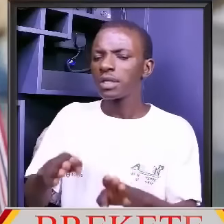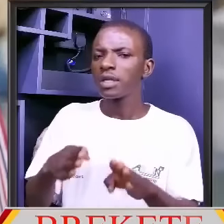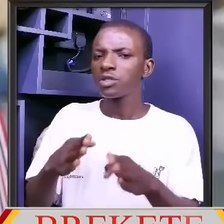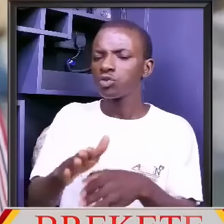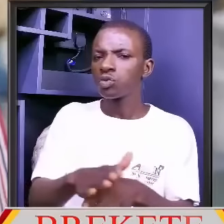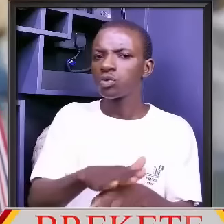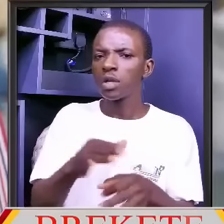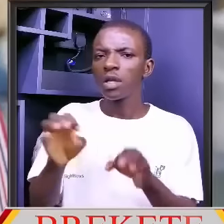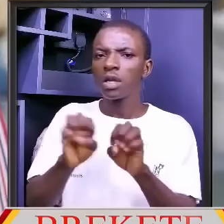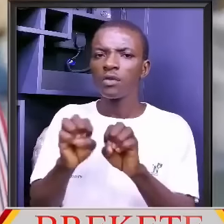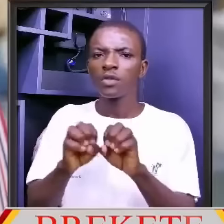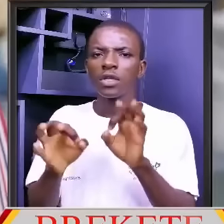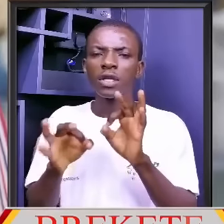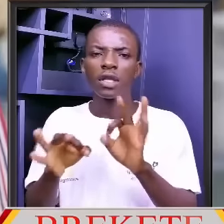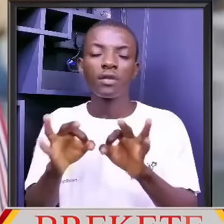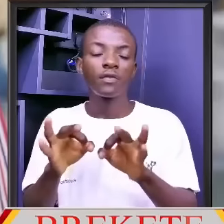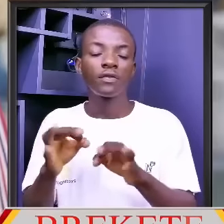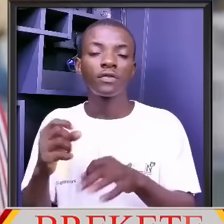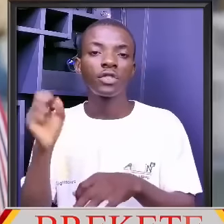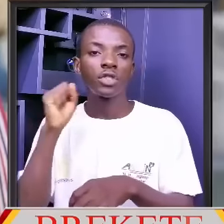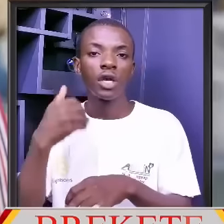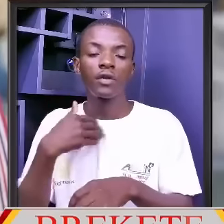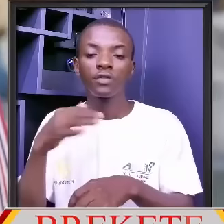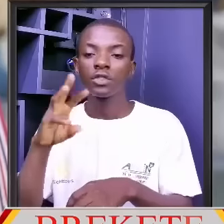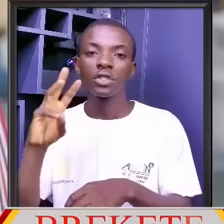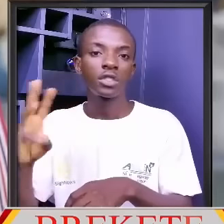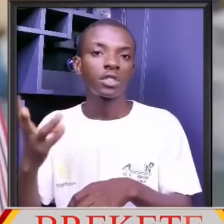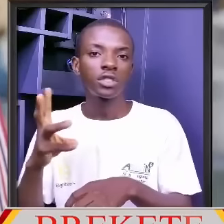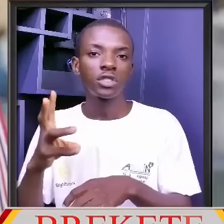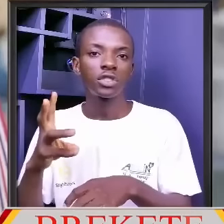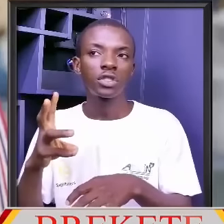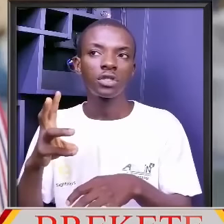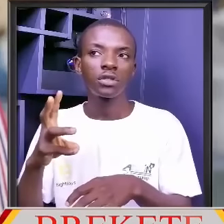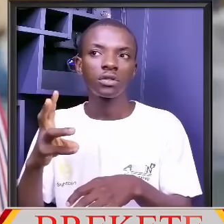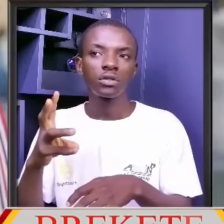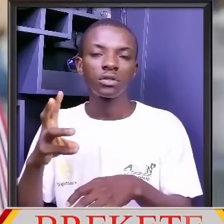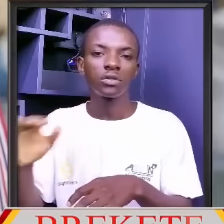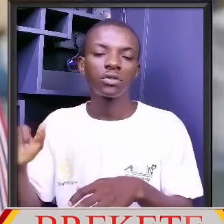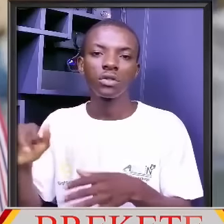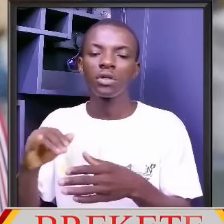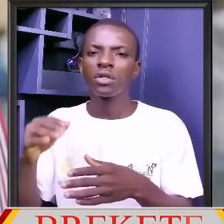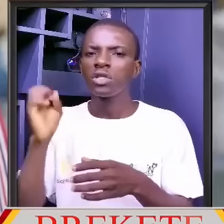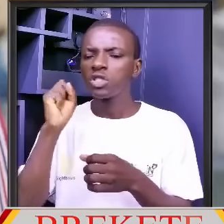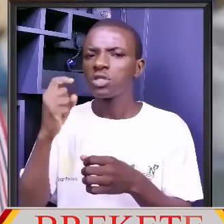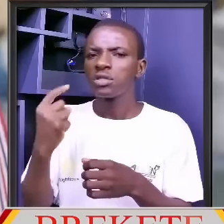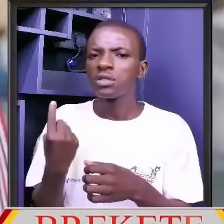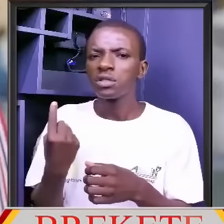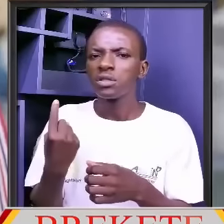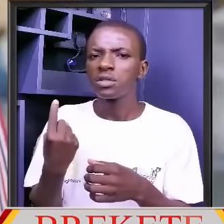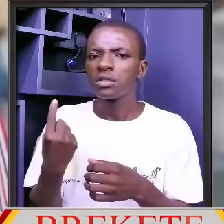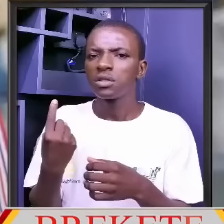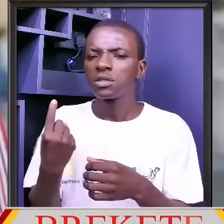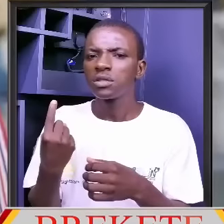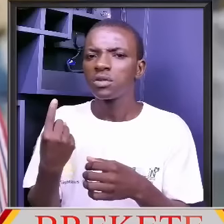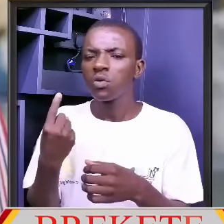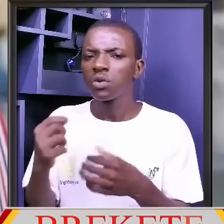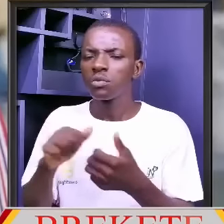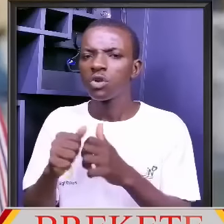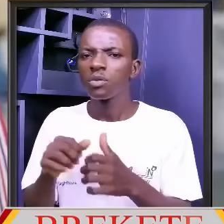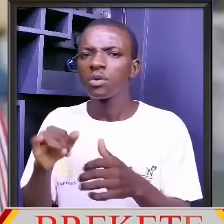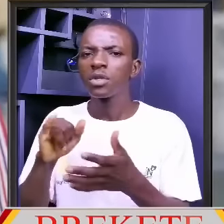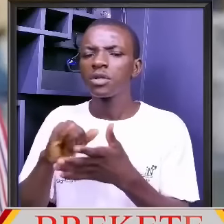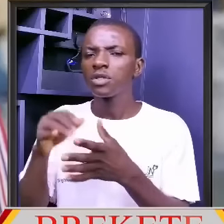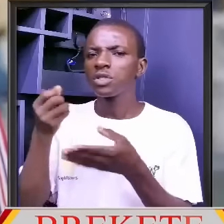if she gets 16 children and her one can't be problem to her, she is dying. That is the reason why if una